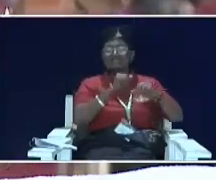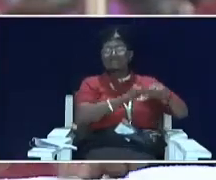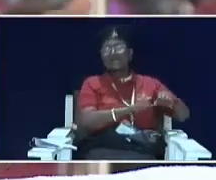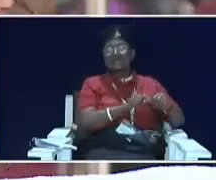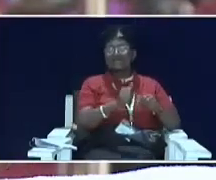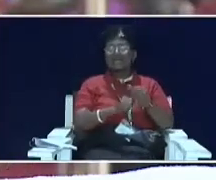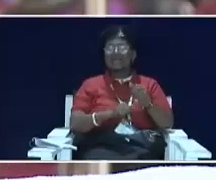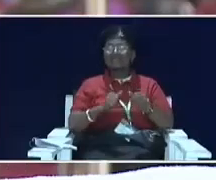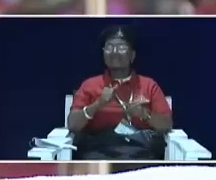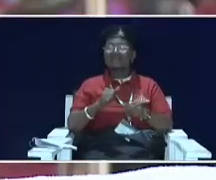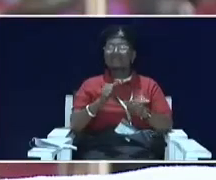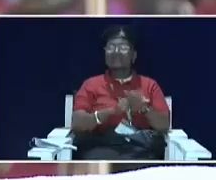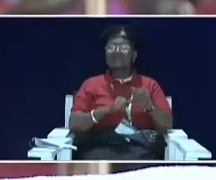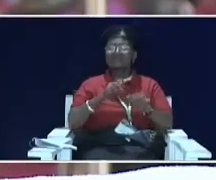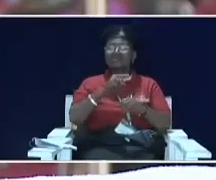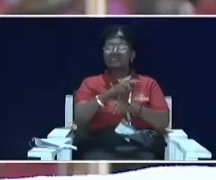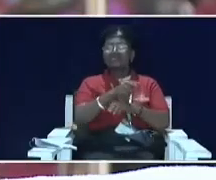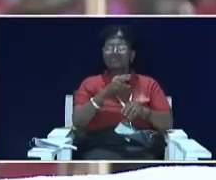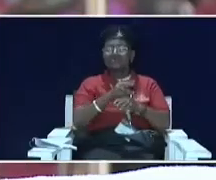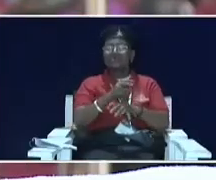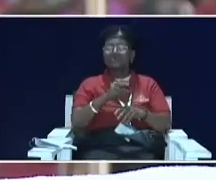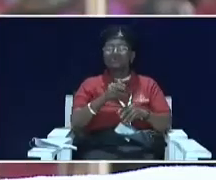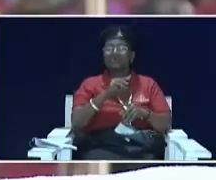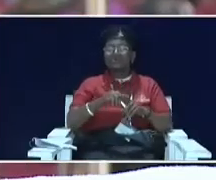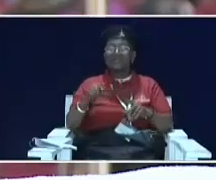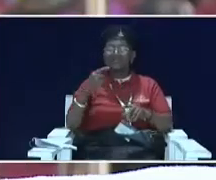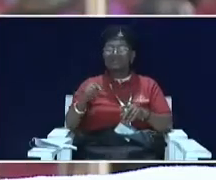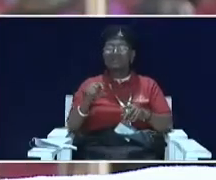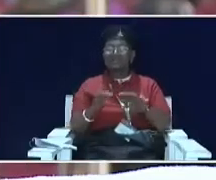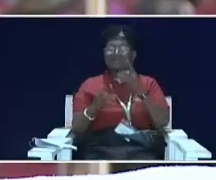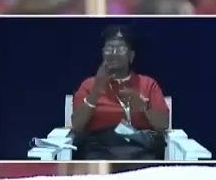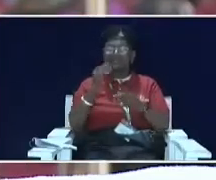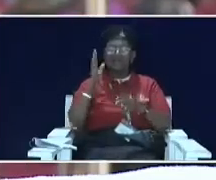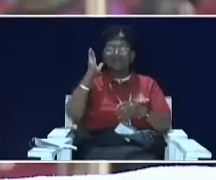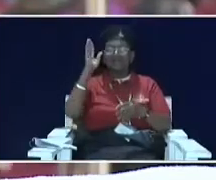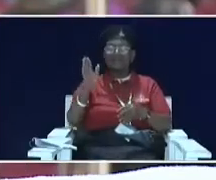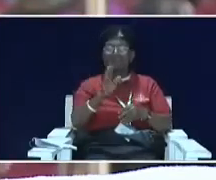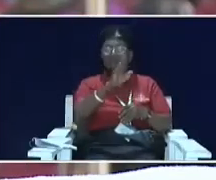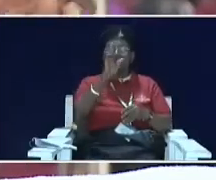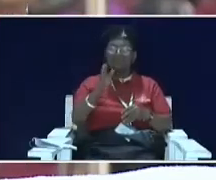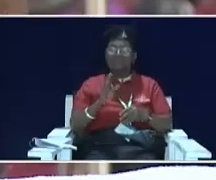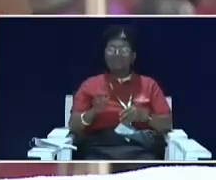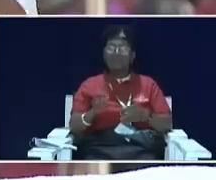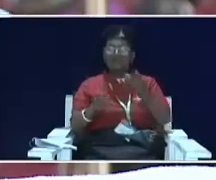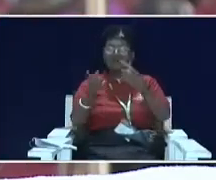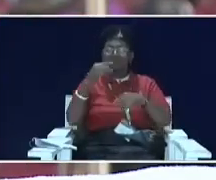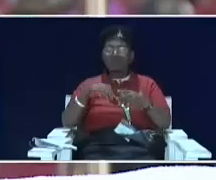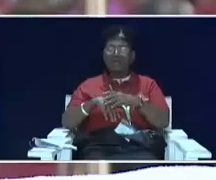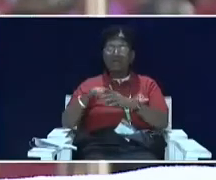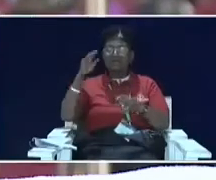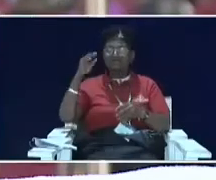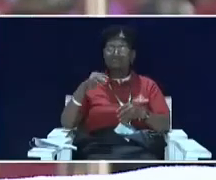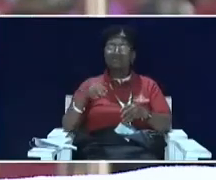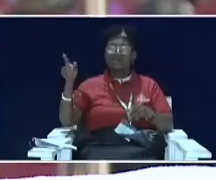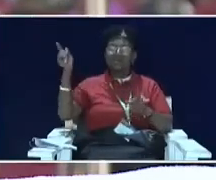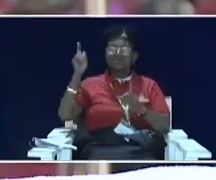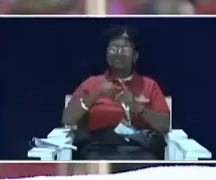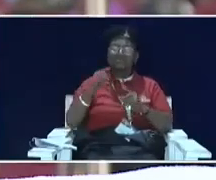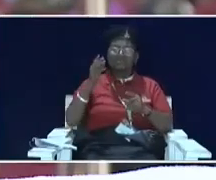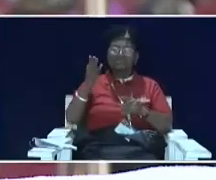But the fire inside the wood will never come out until there is fire on the wood.